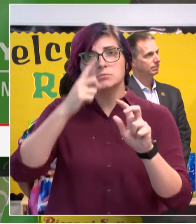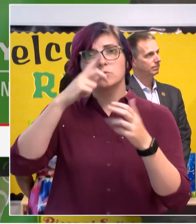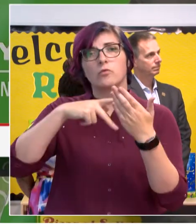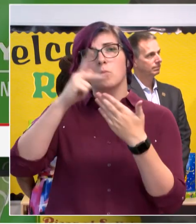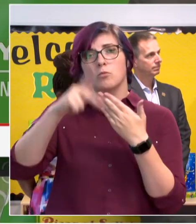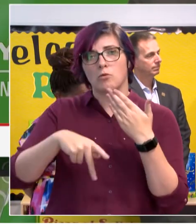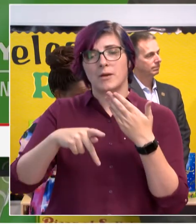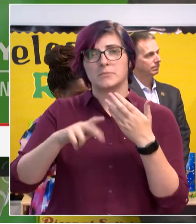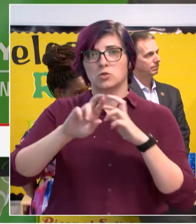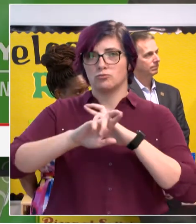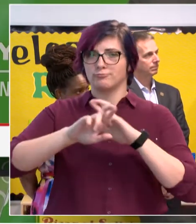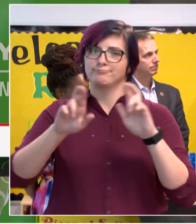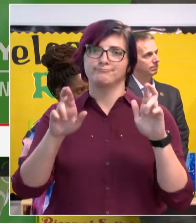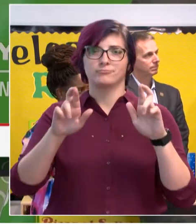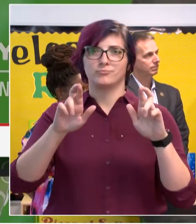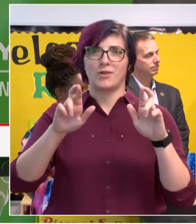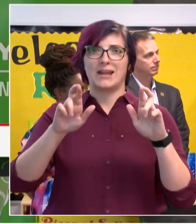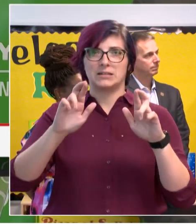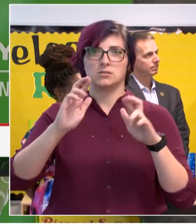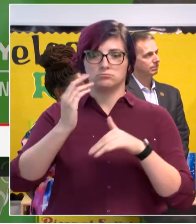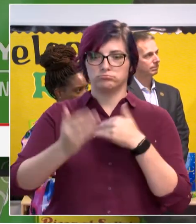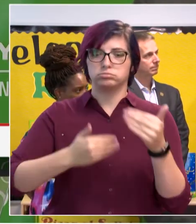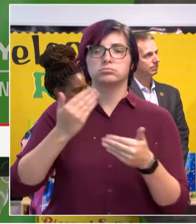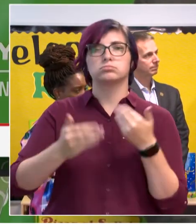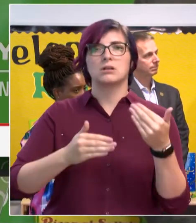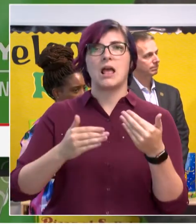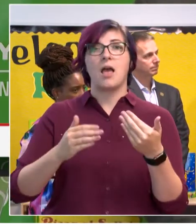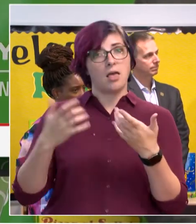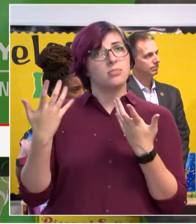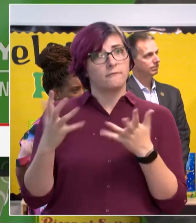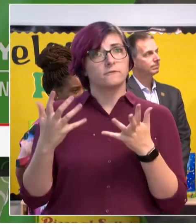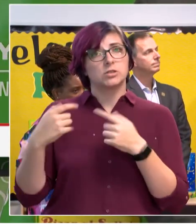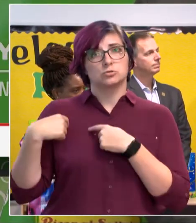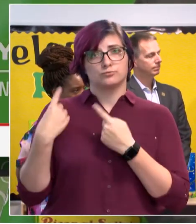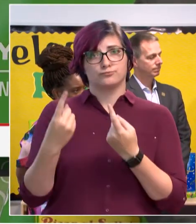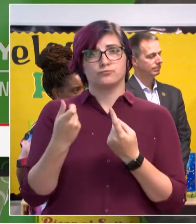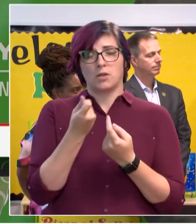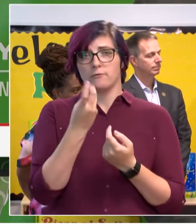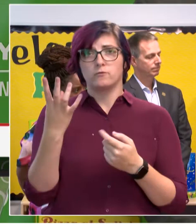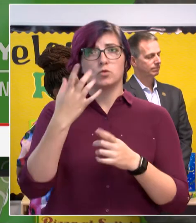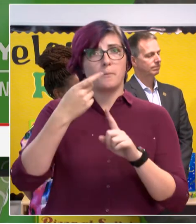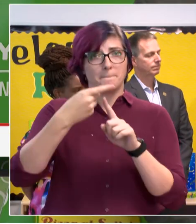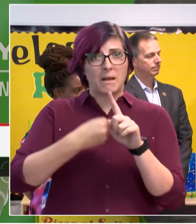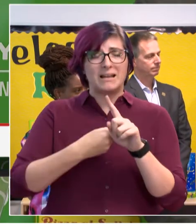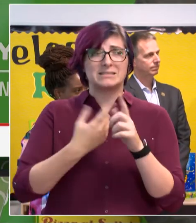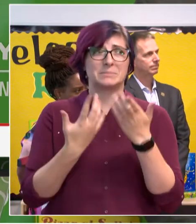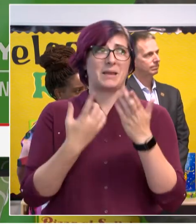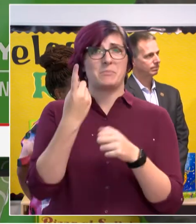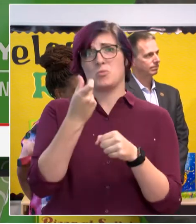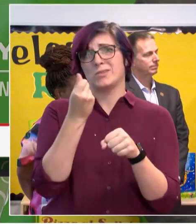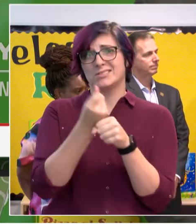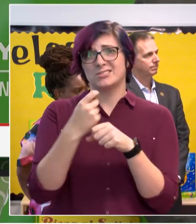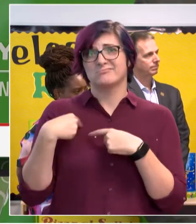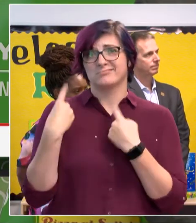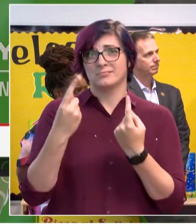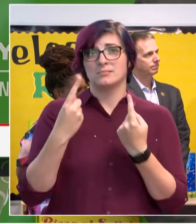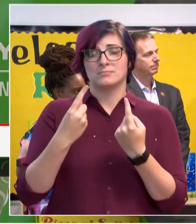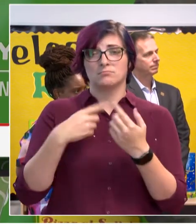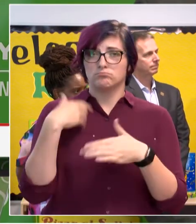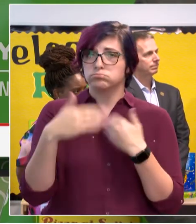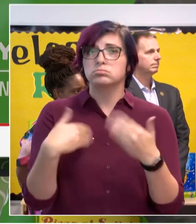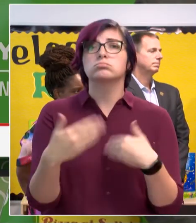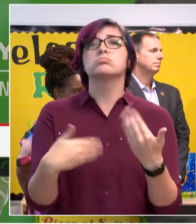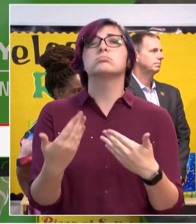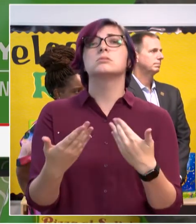programs already on the ground that have been on the ground for many months, if not up to 1 year. So I would like to ask